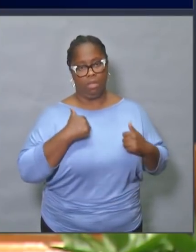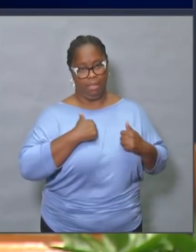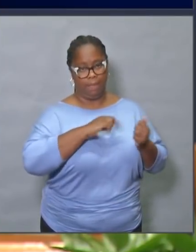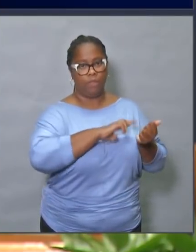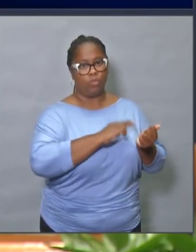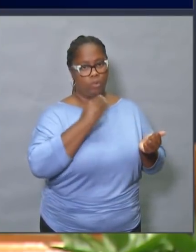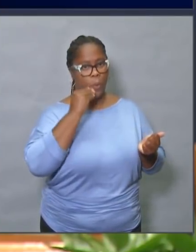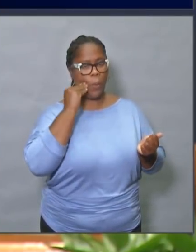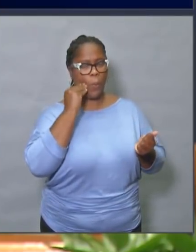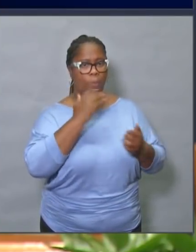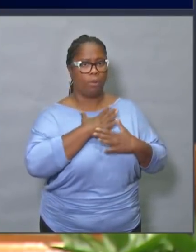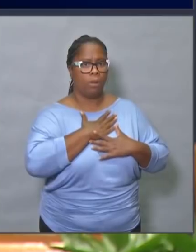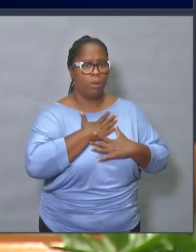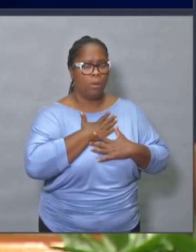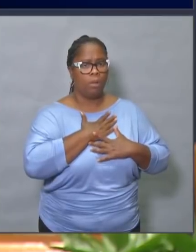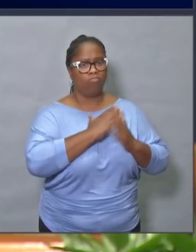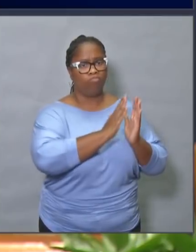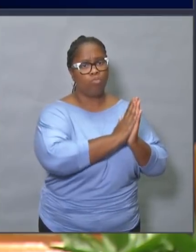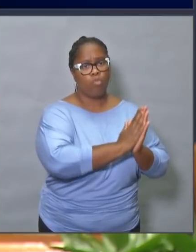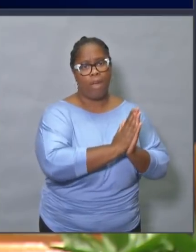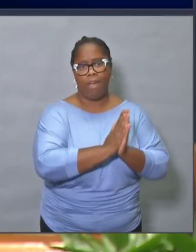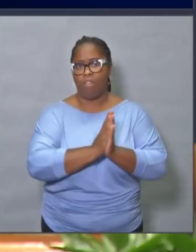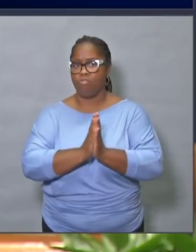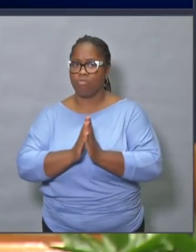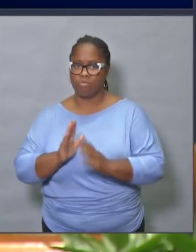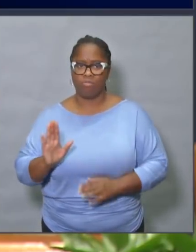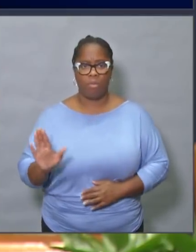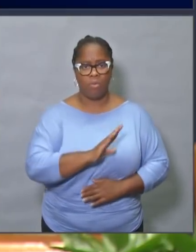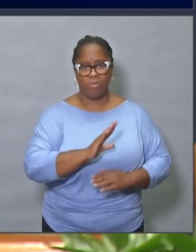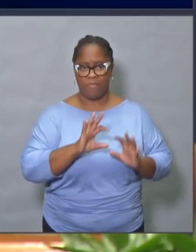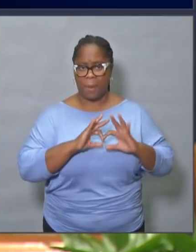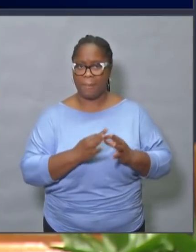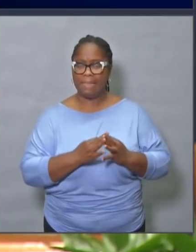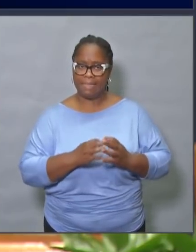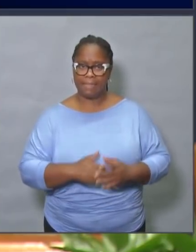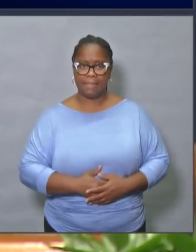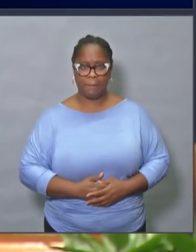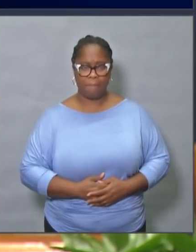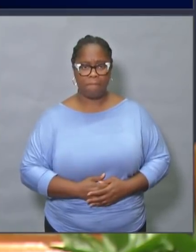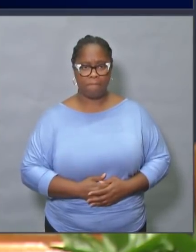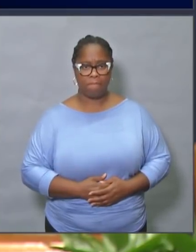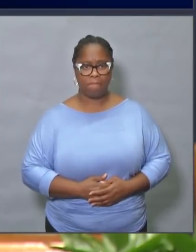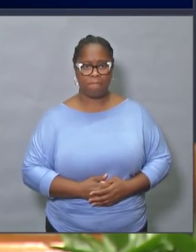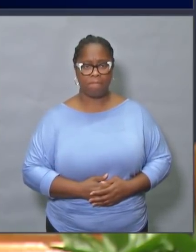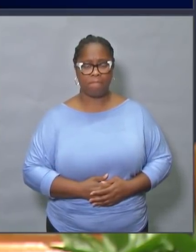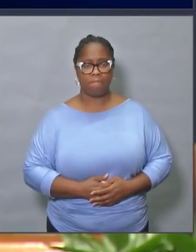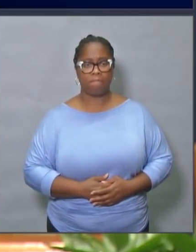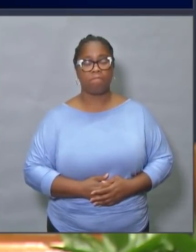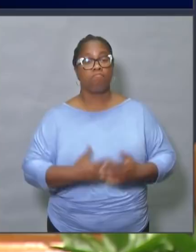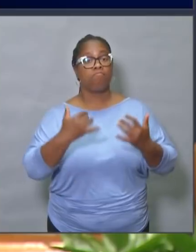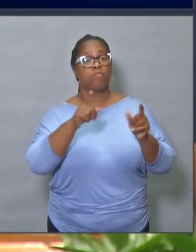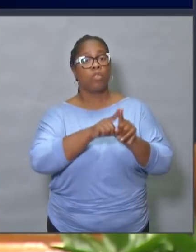and we extend our prayers to the families mourning their passing. We're also